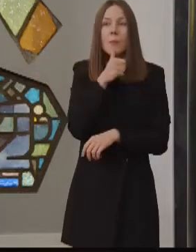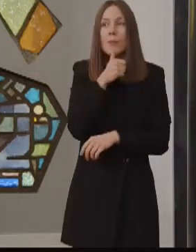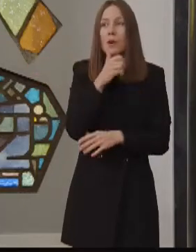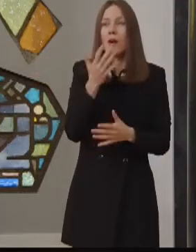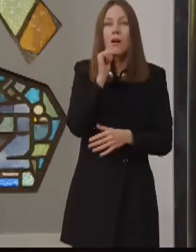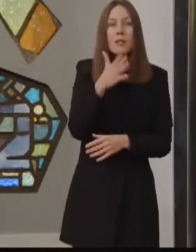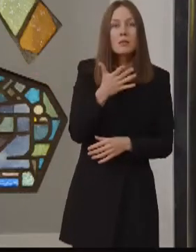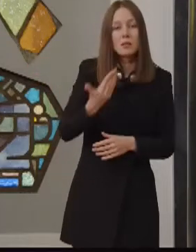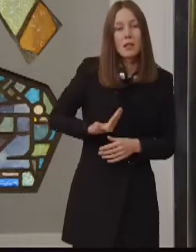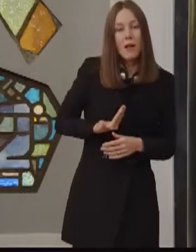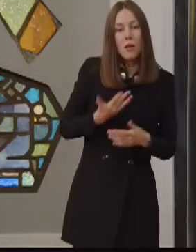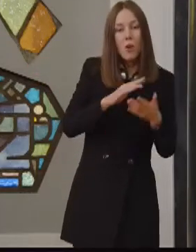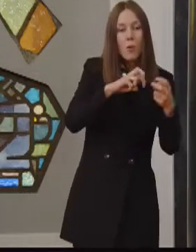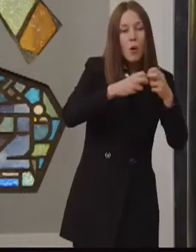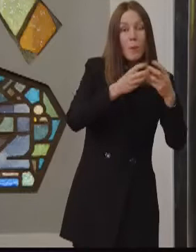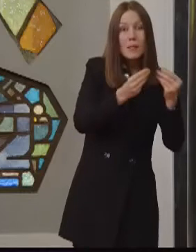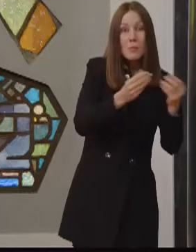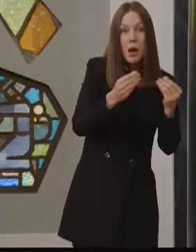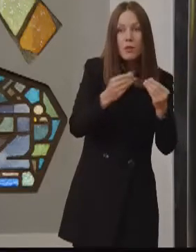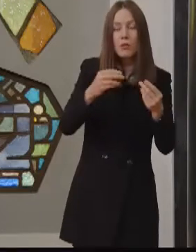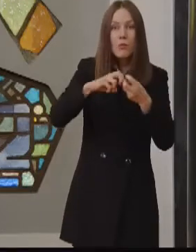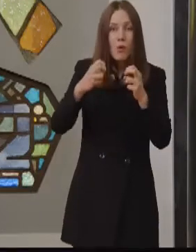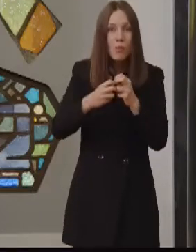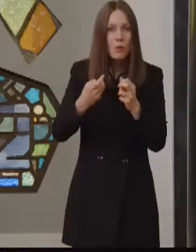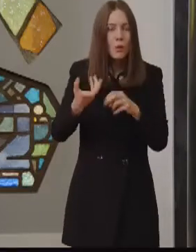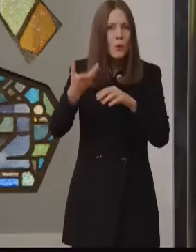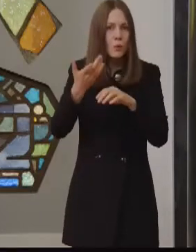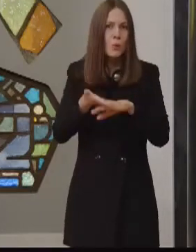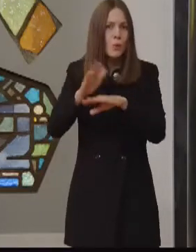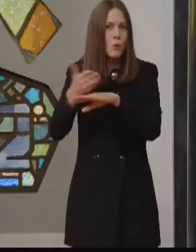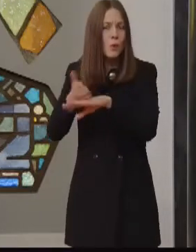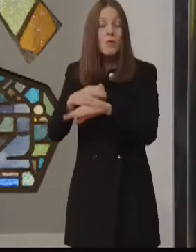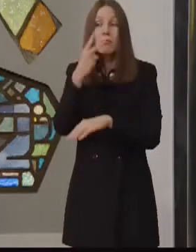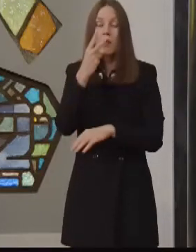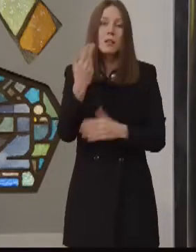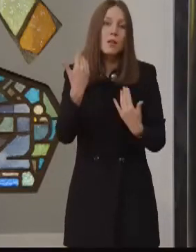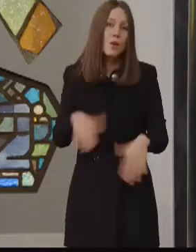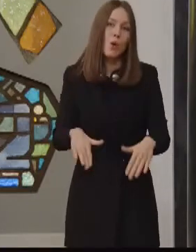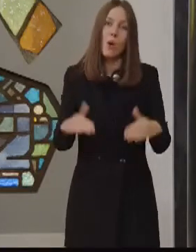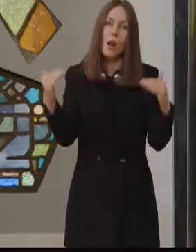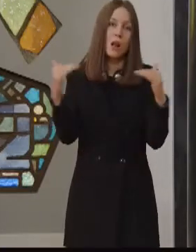and the other hurdles in addressing their daily problems.